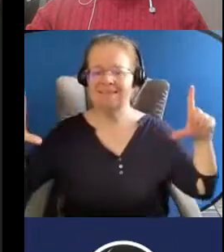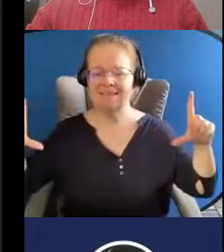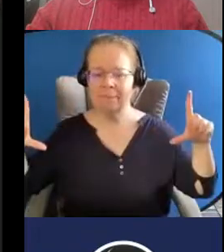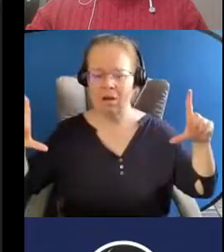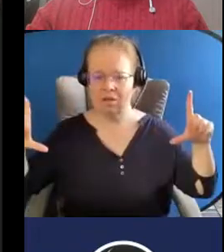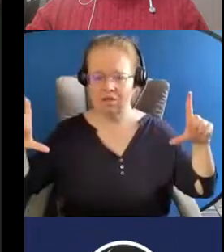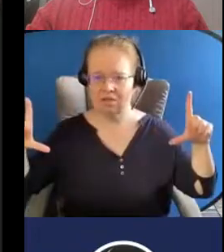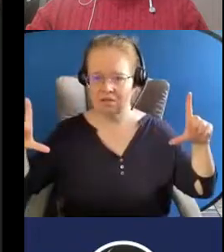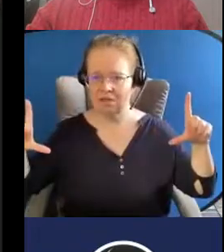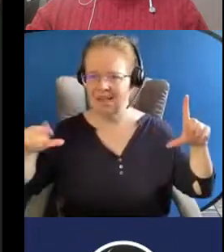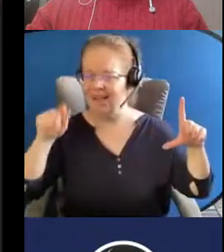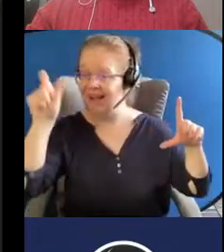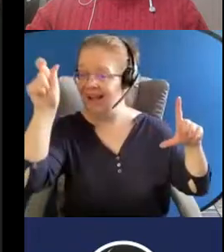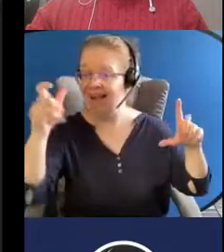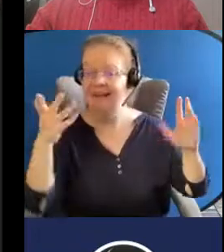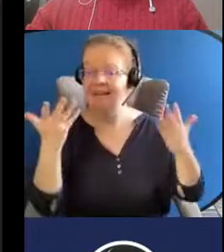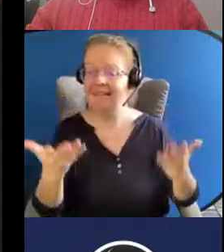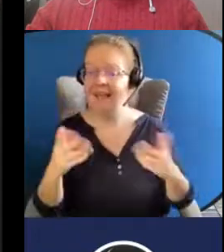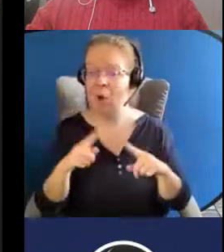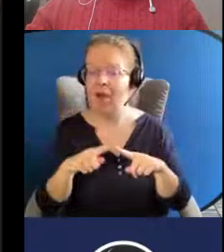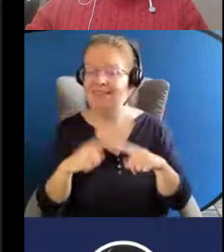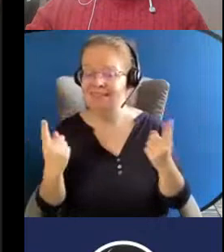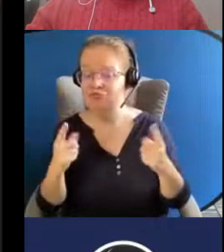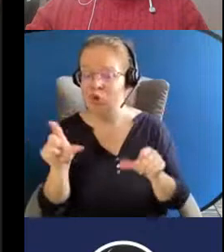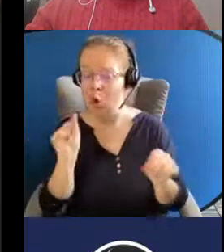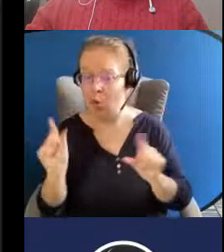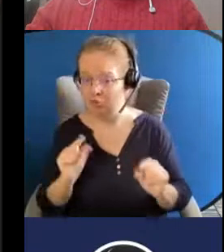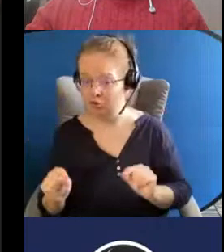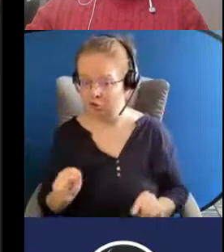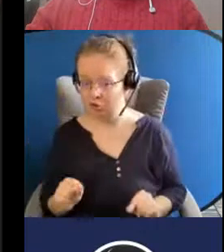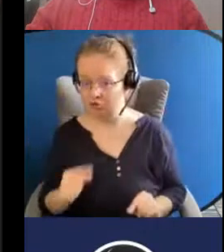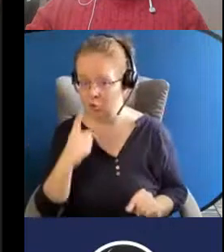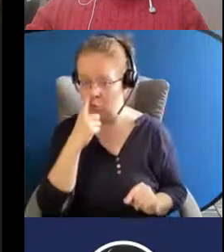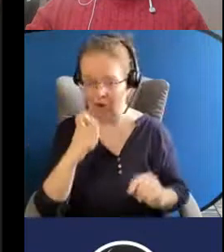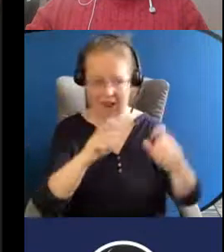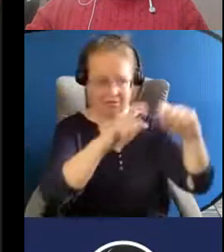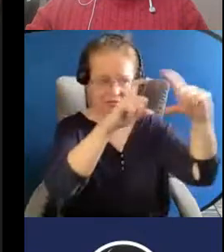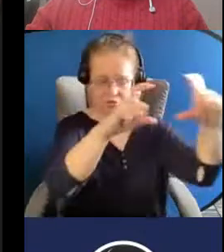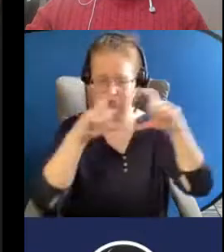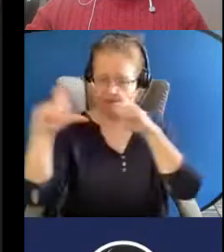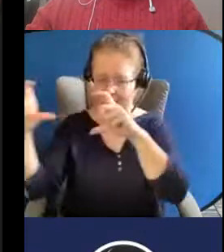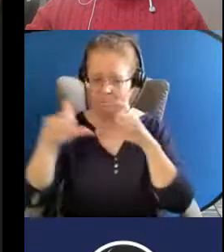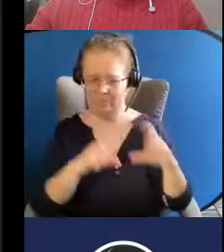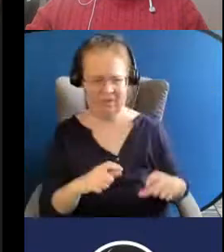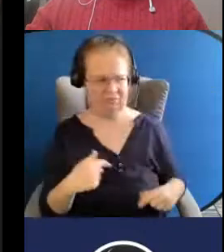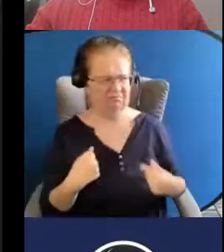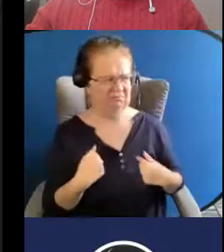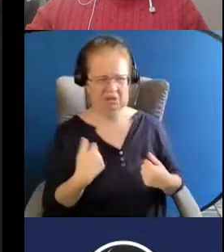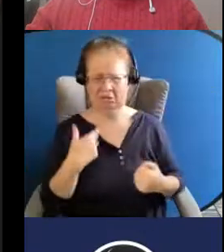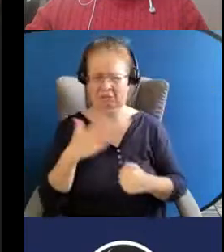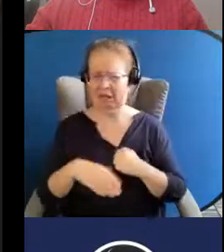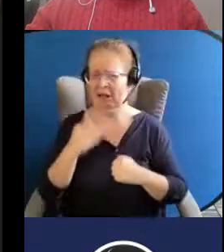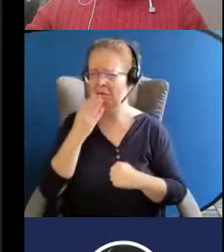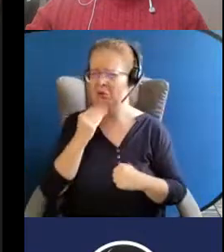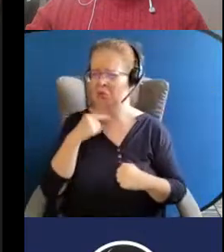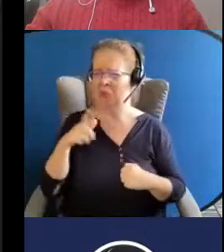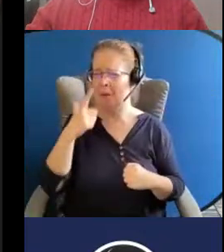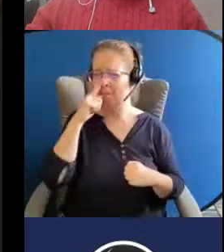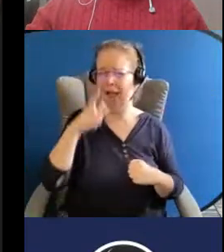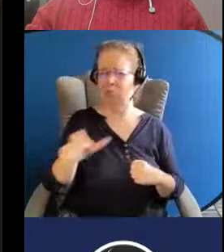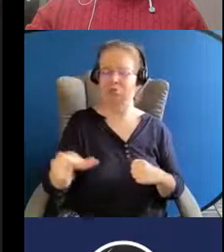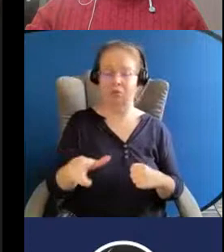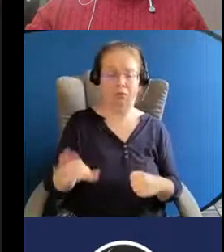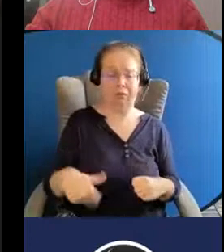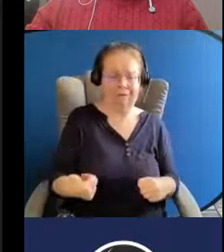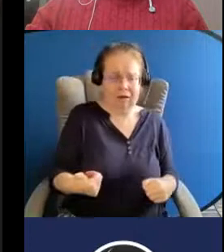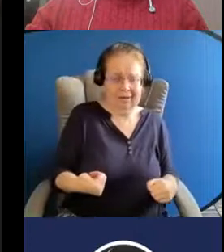you different ways to sort out your screen, different windows. Now, some of you are saying, well, I don't use the mouse. Oh, great.